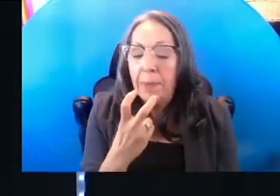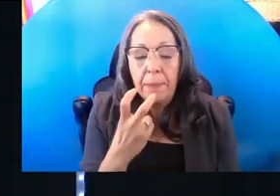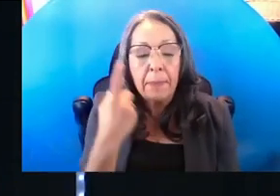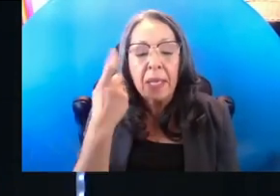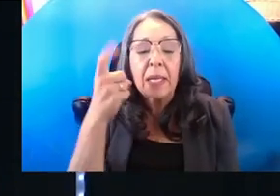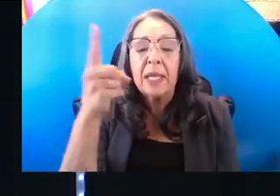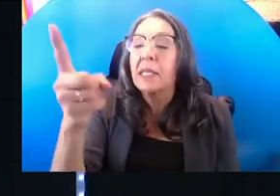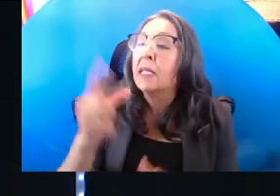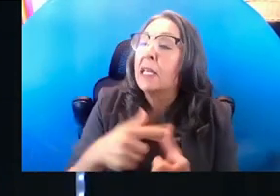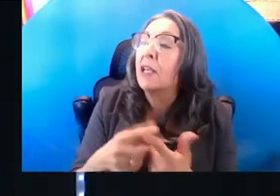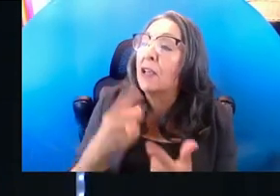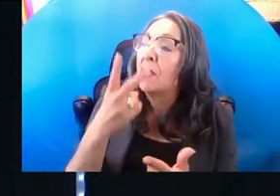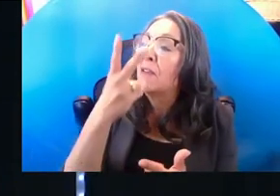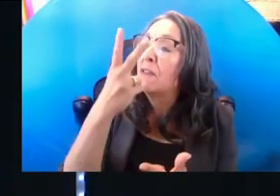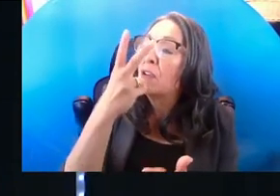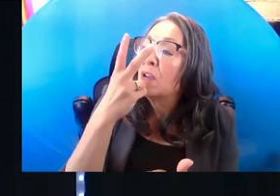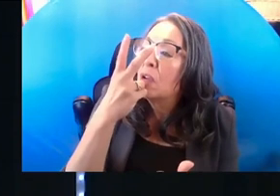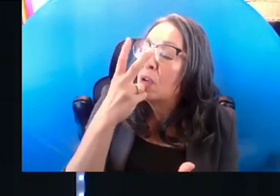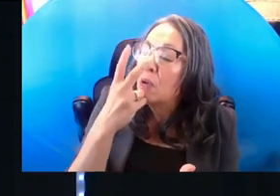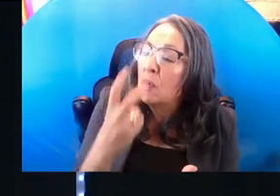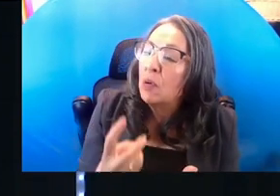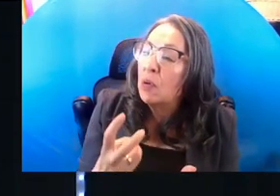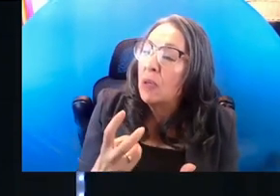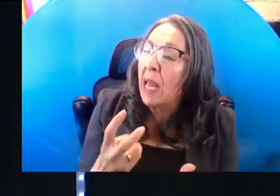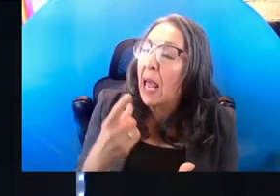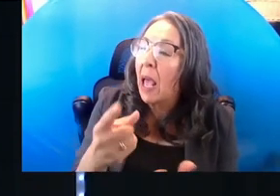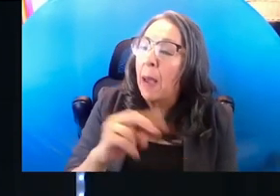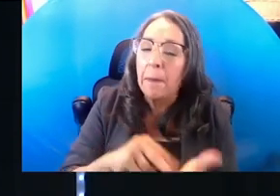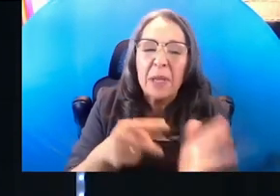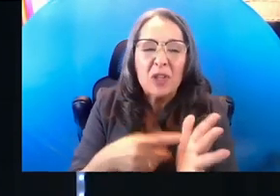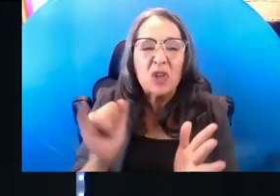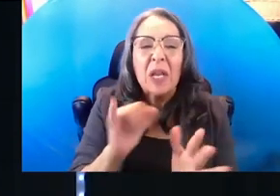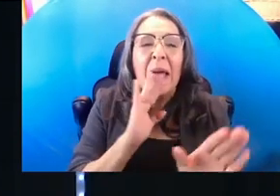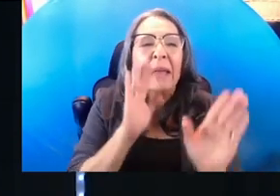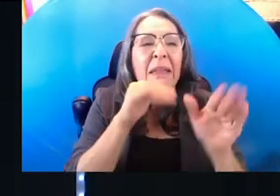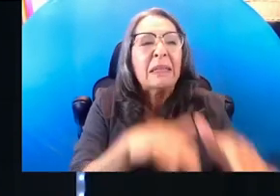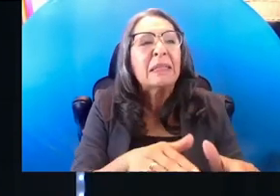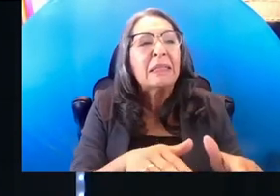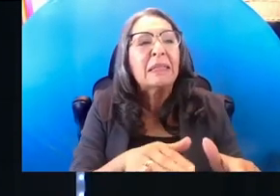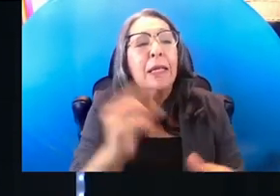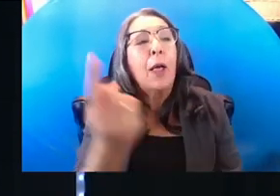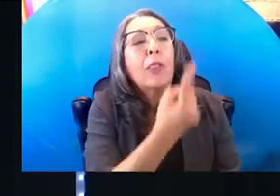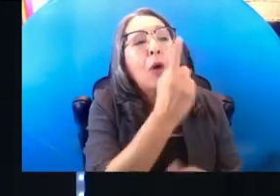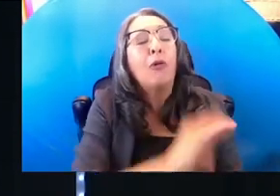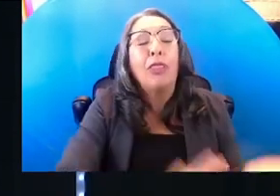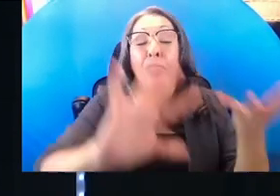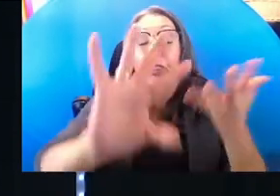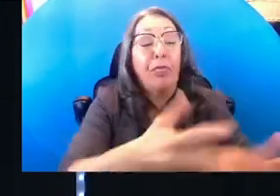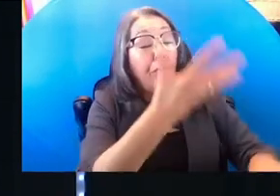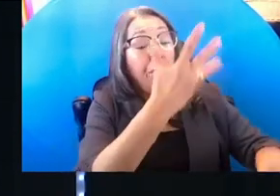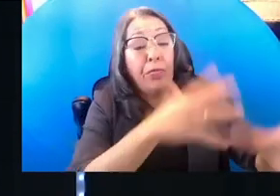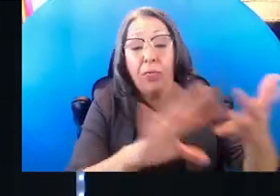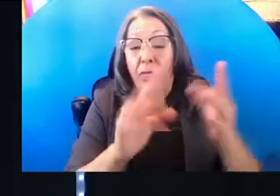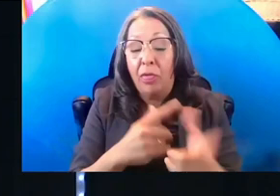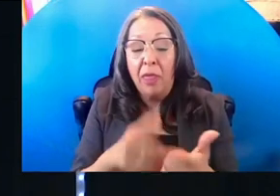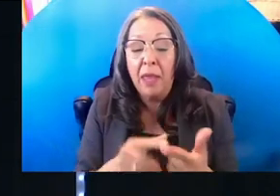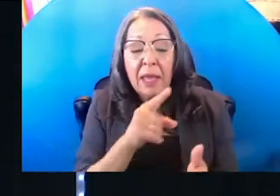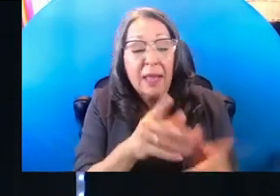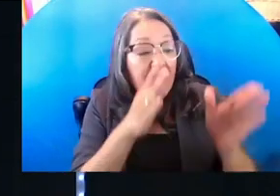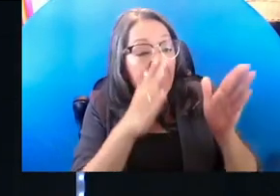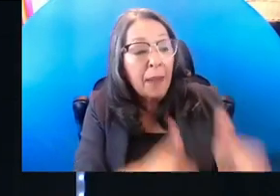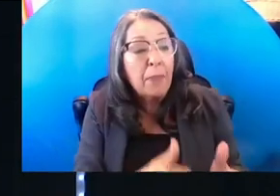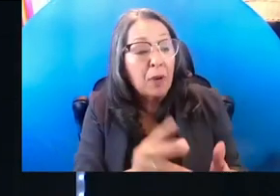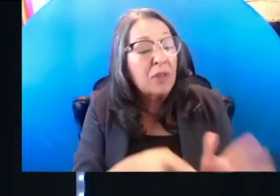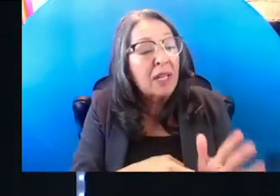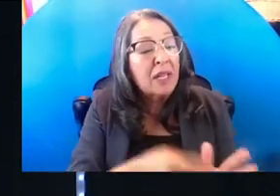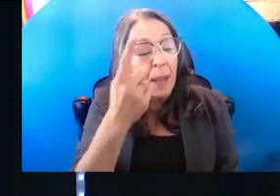sea, blown and tossed by the wind. That person should not expect to receive anything from the Lord. Such a person is double-minded